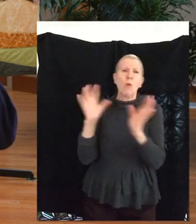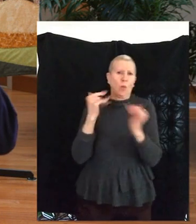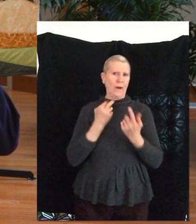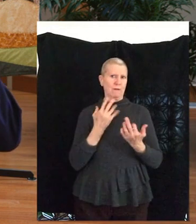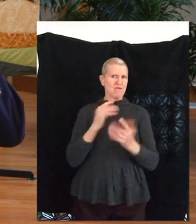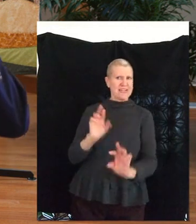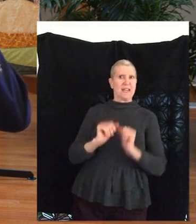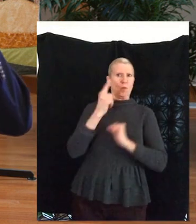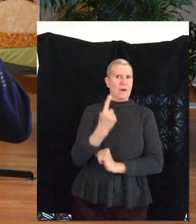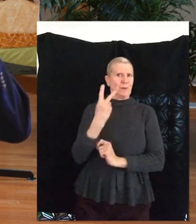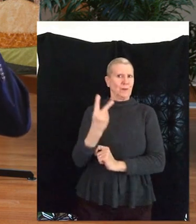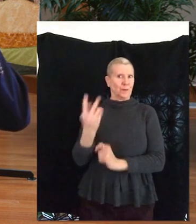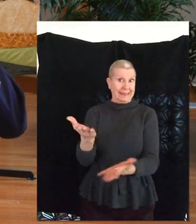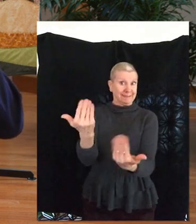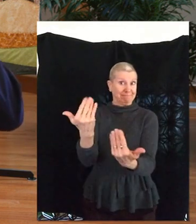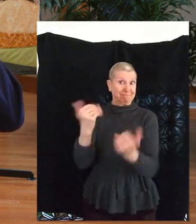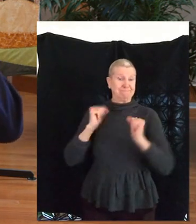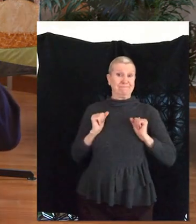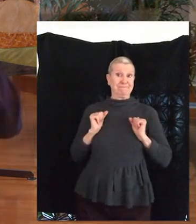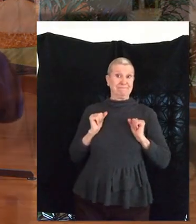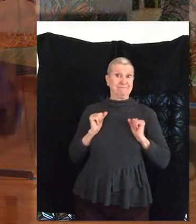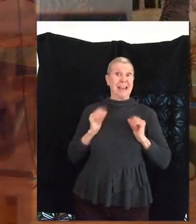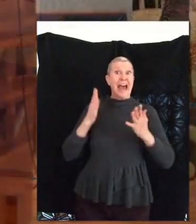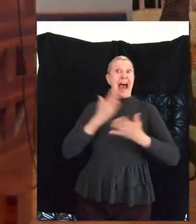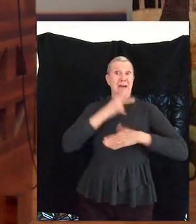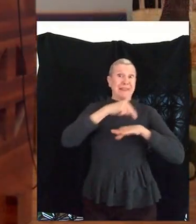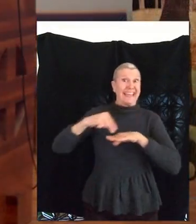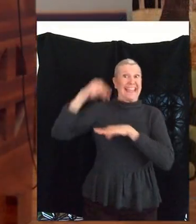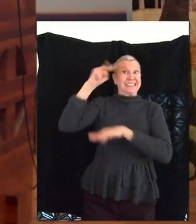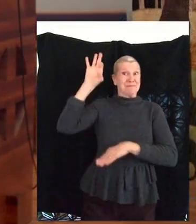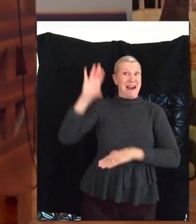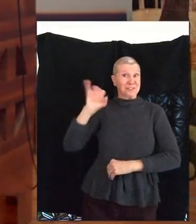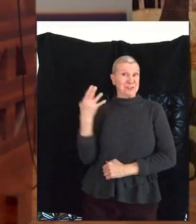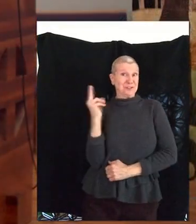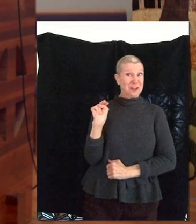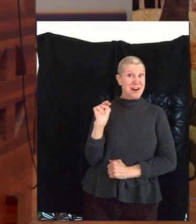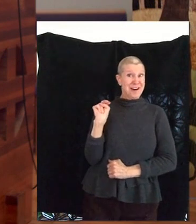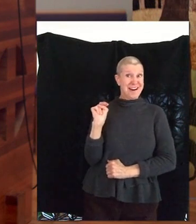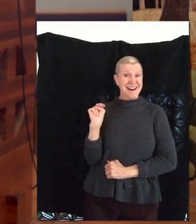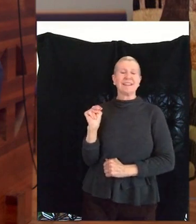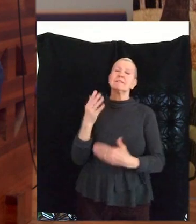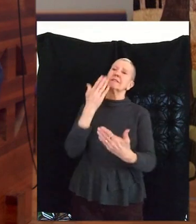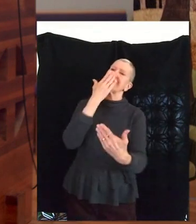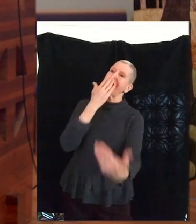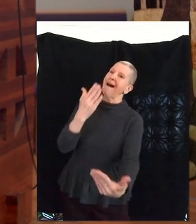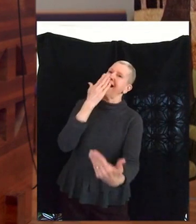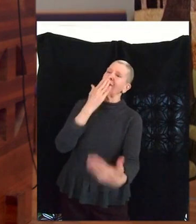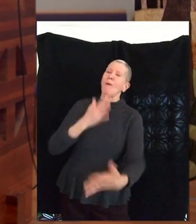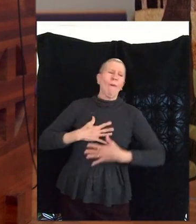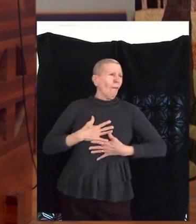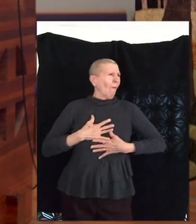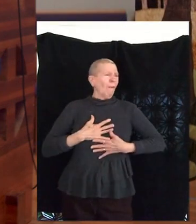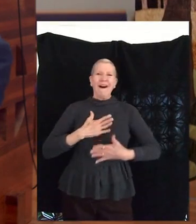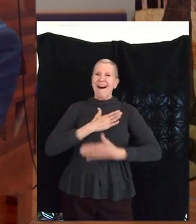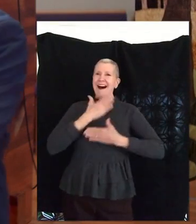I need to get ready. On the count of three, one, two, three. Happy Easter, Pastor John. Thank you, that makes